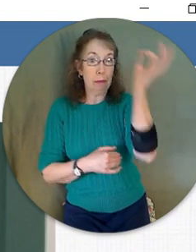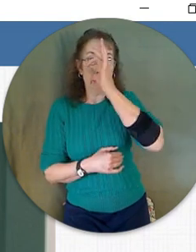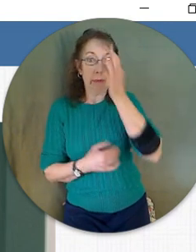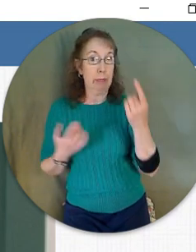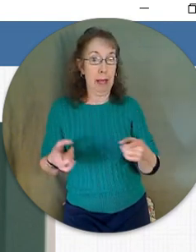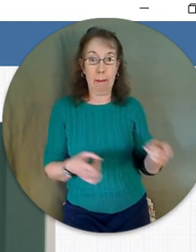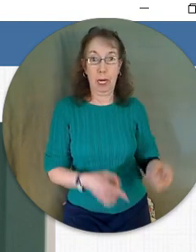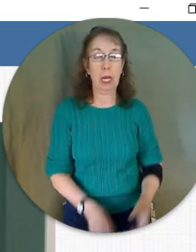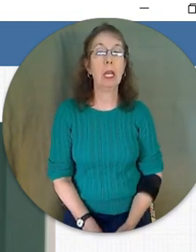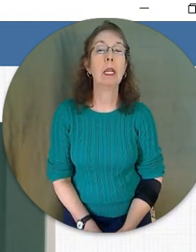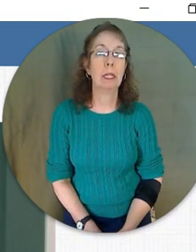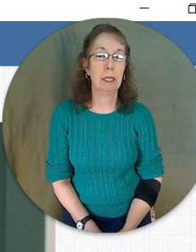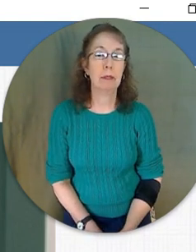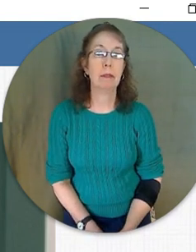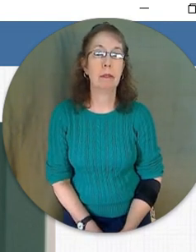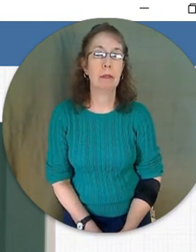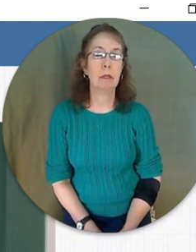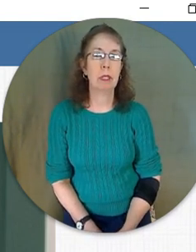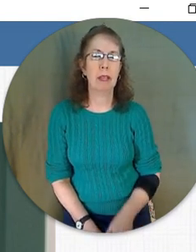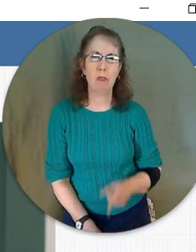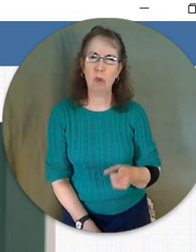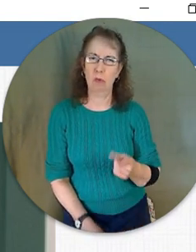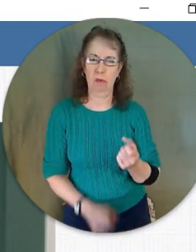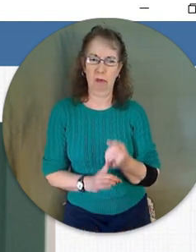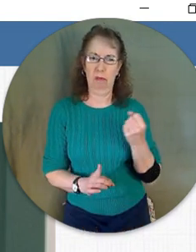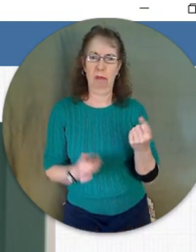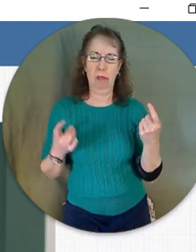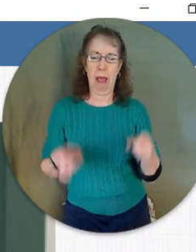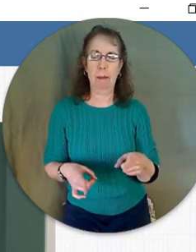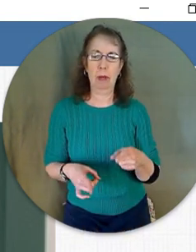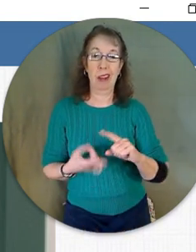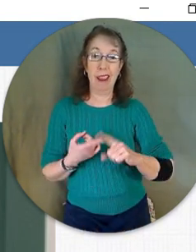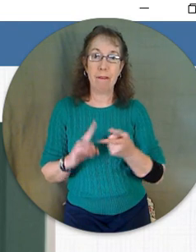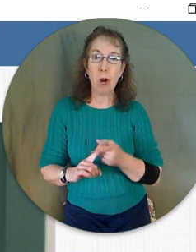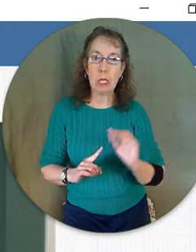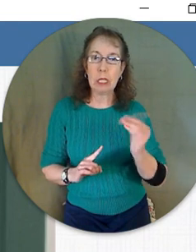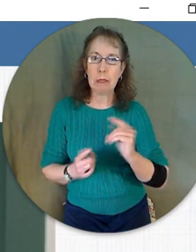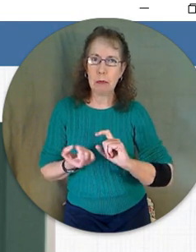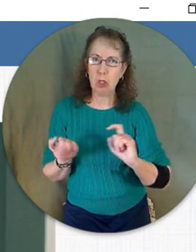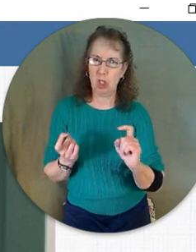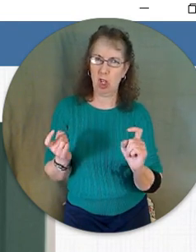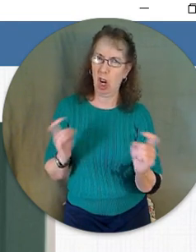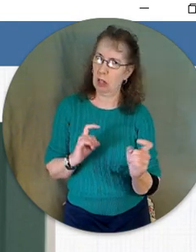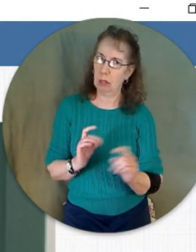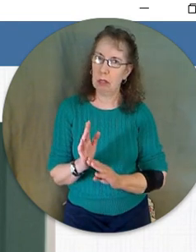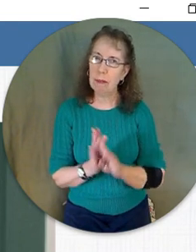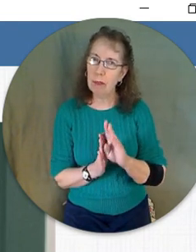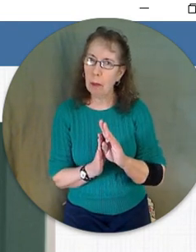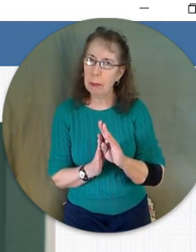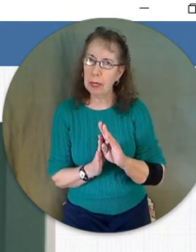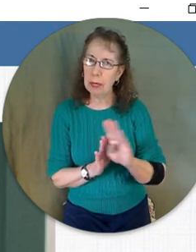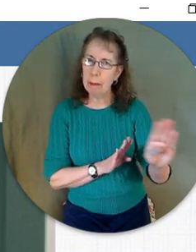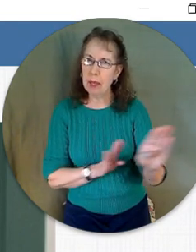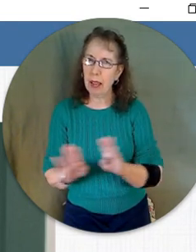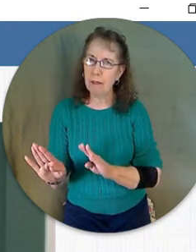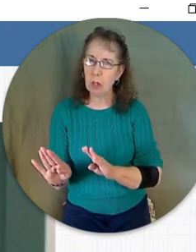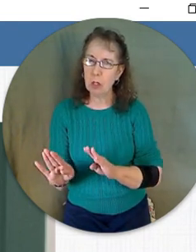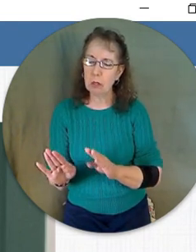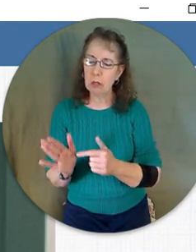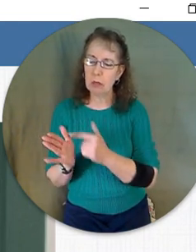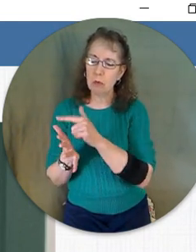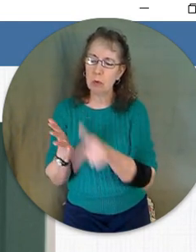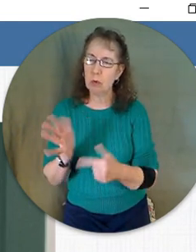So, looking for if all of a sudden you have a friend and they seem to be changing and developing some of these behaviors, then it